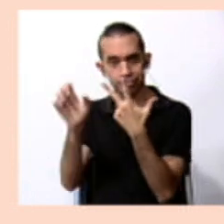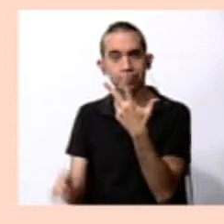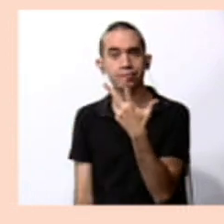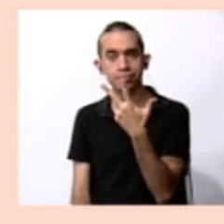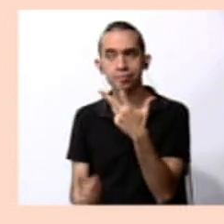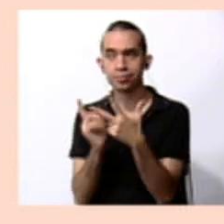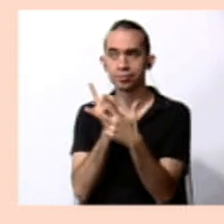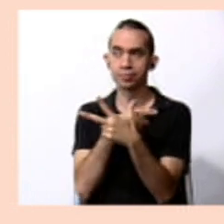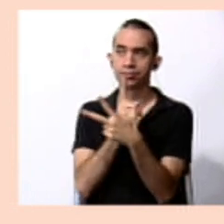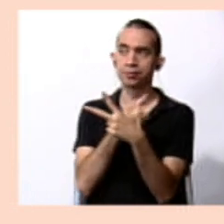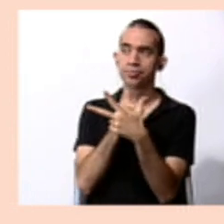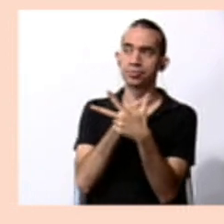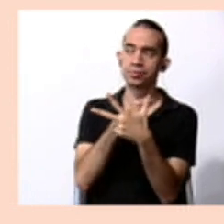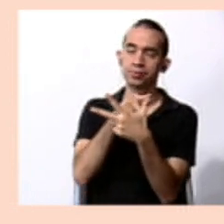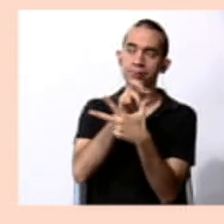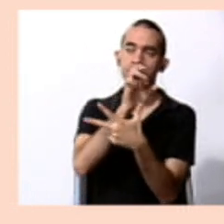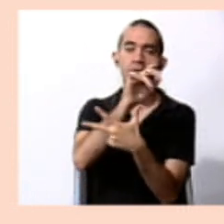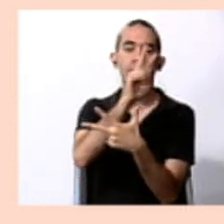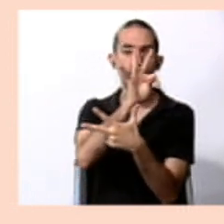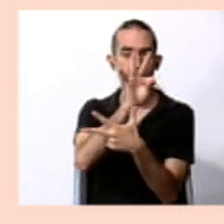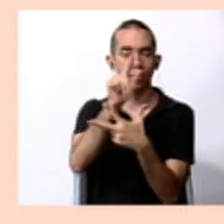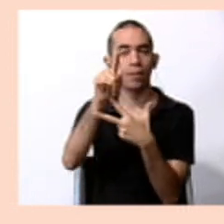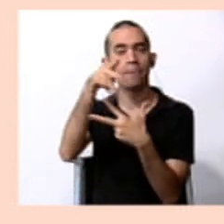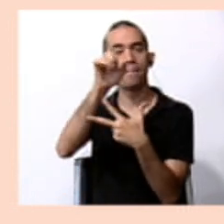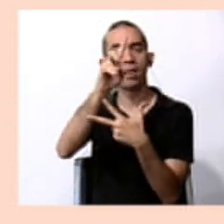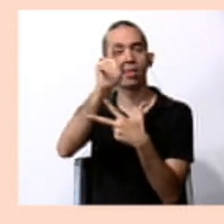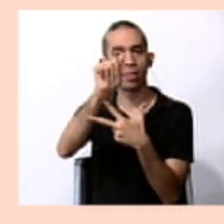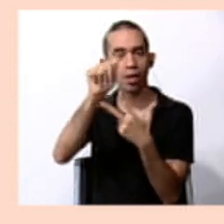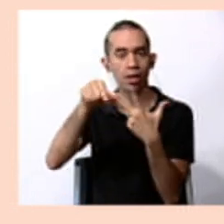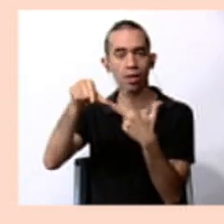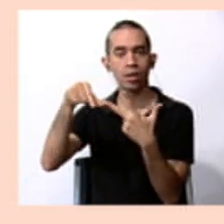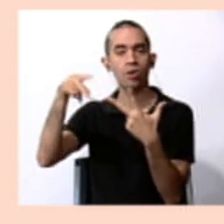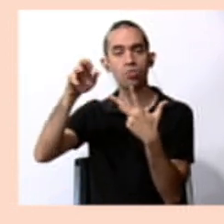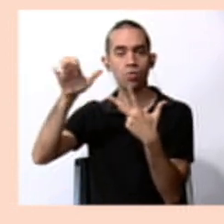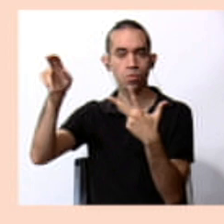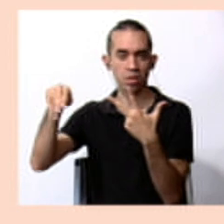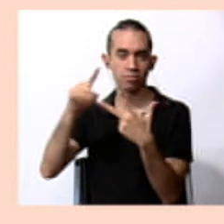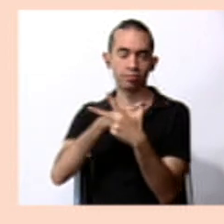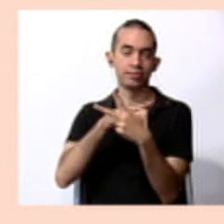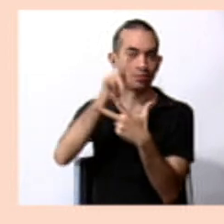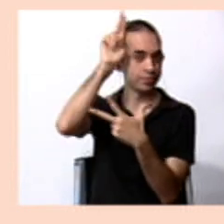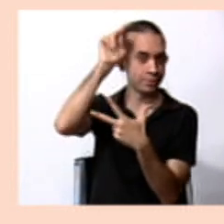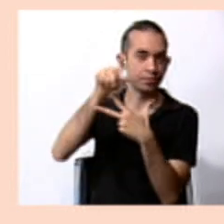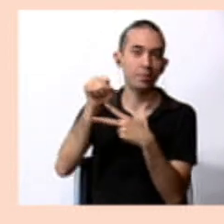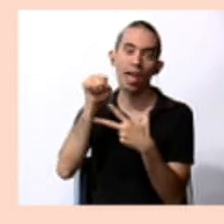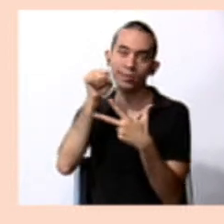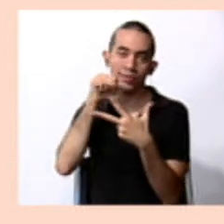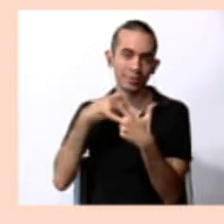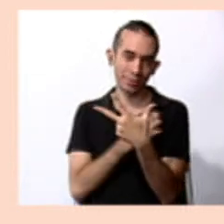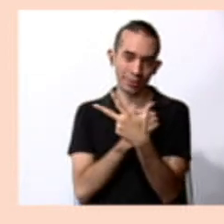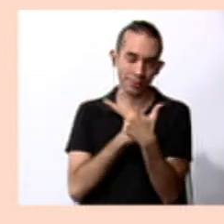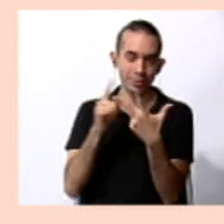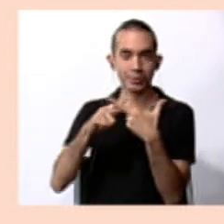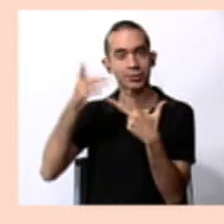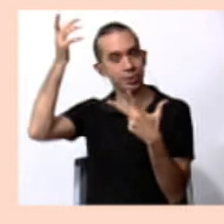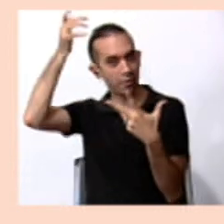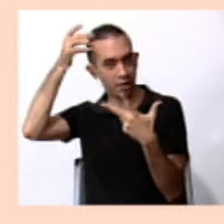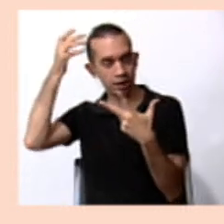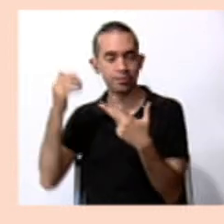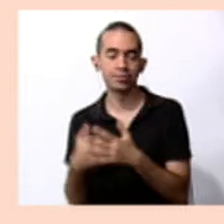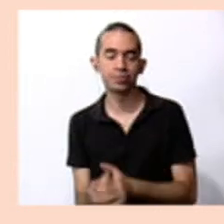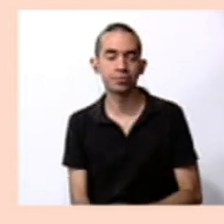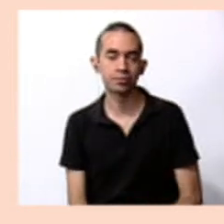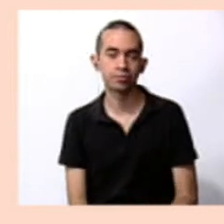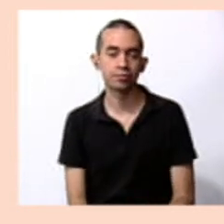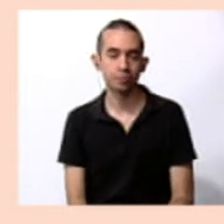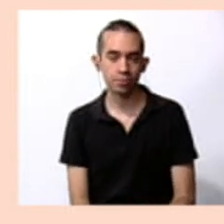have a rabbit, a panda, and a queen. Rabbit, panda, and queen. Yes,